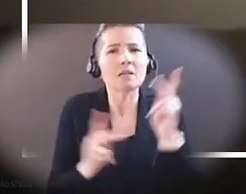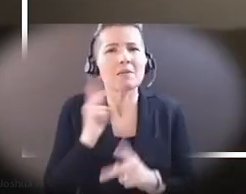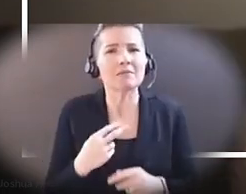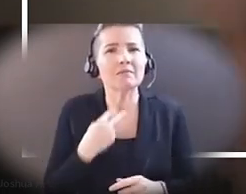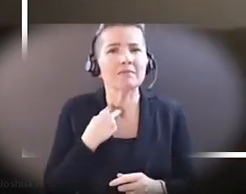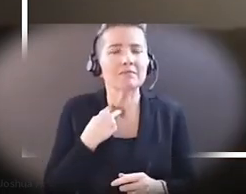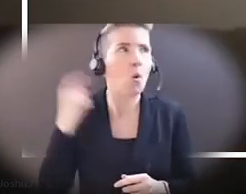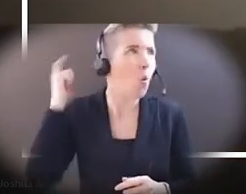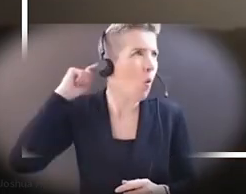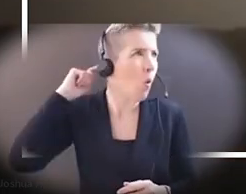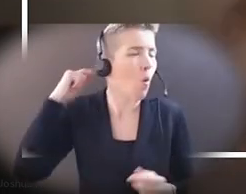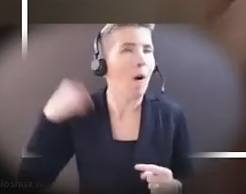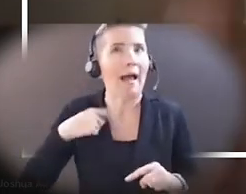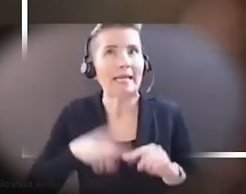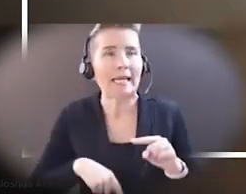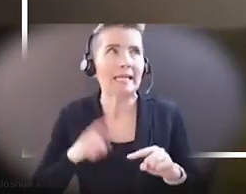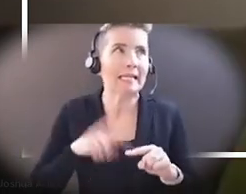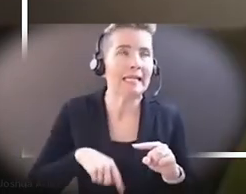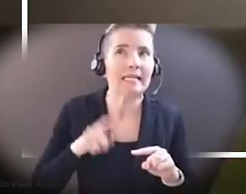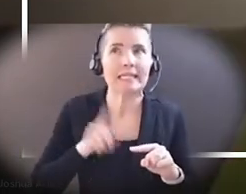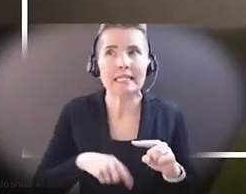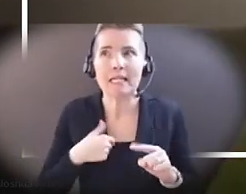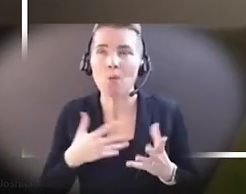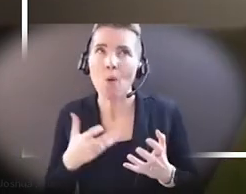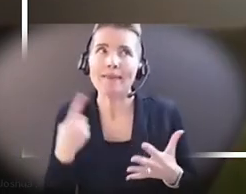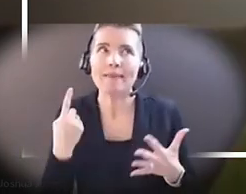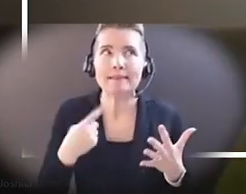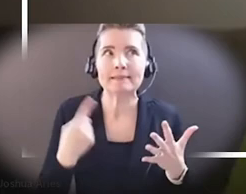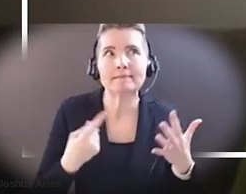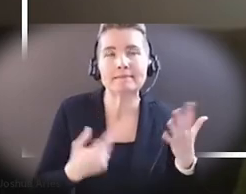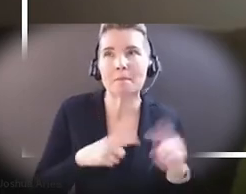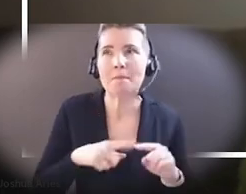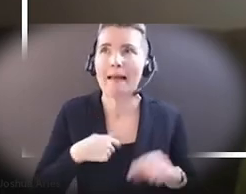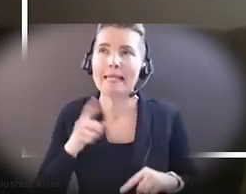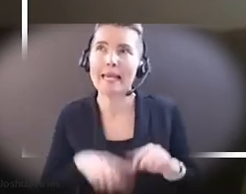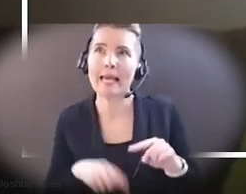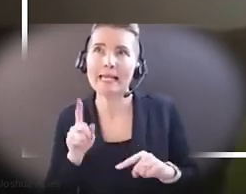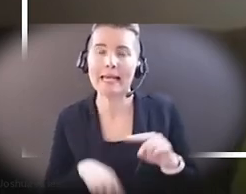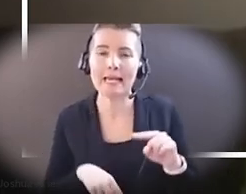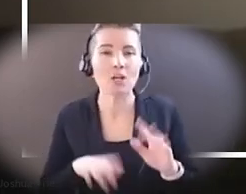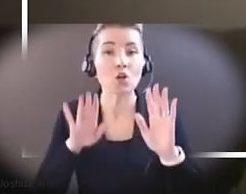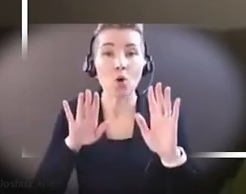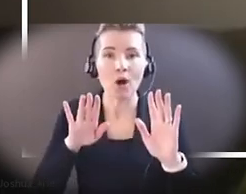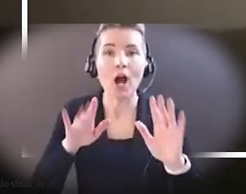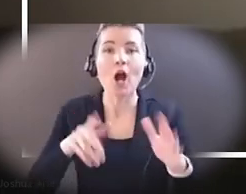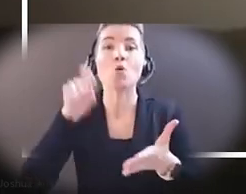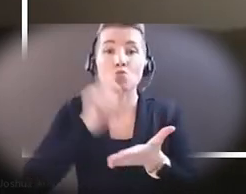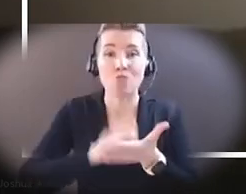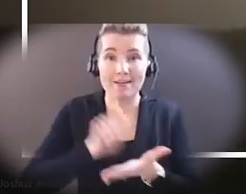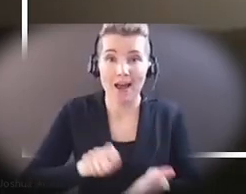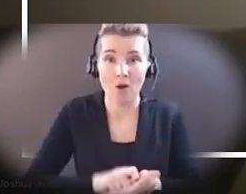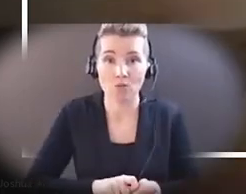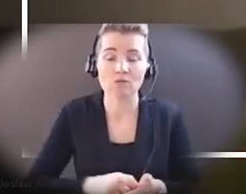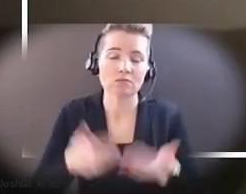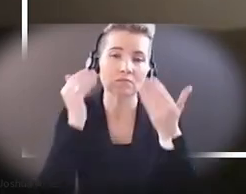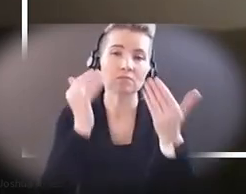not being able to do what they want to do. But really, all you got to do is just put pen to paper and just start writing, or, get your camera, get your